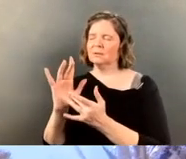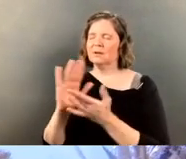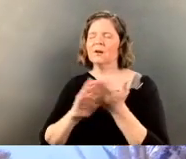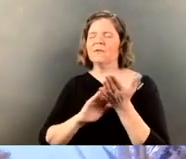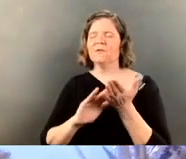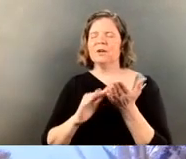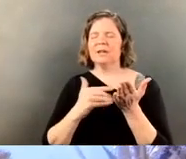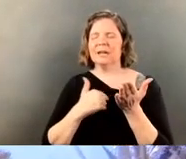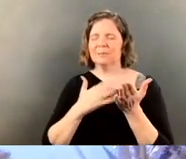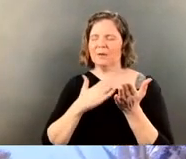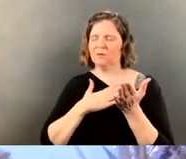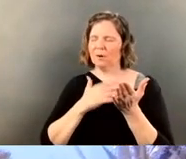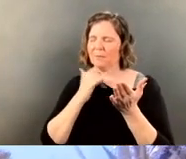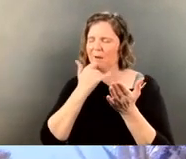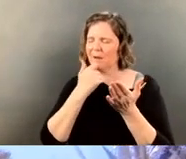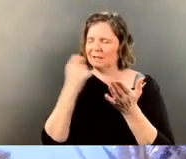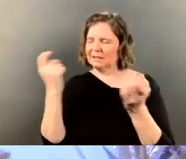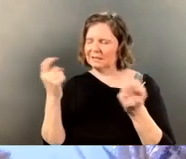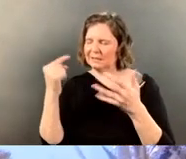forgive me for my sins.